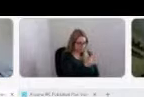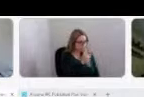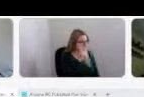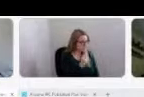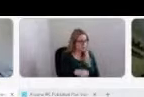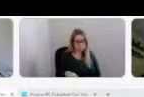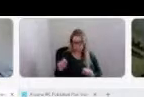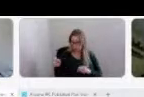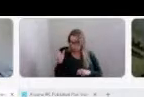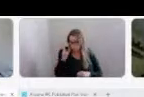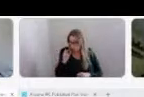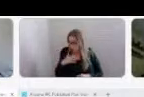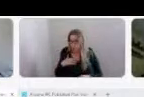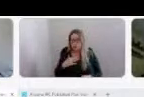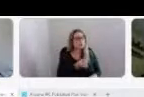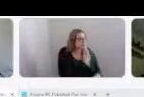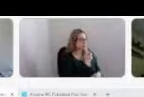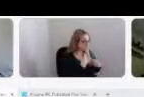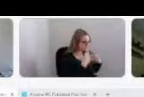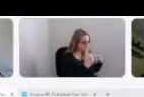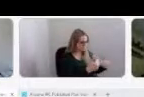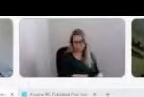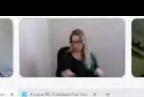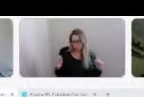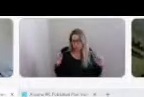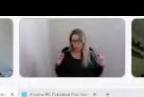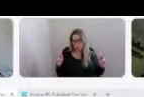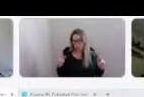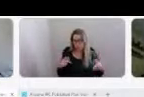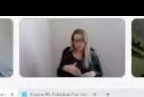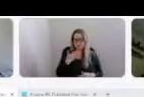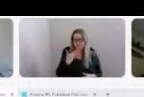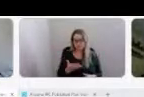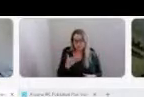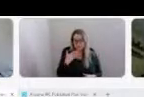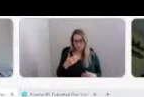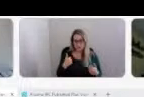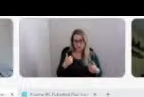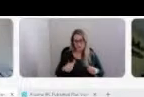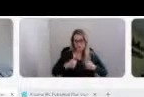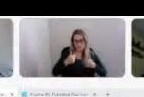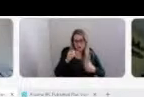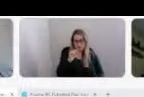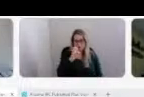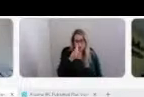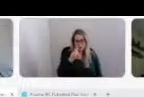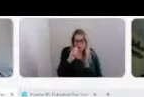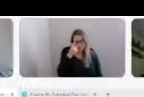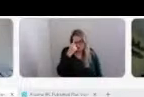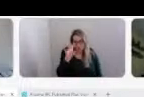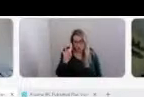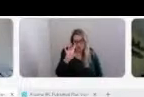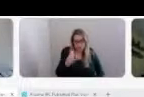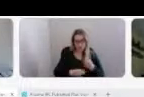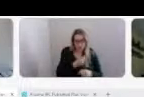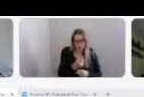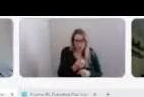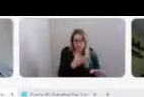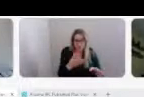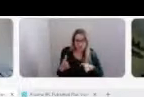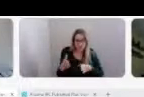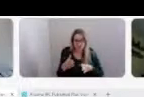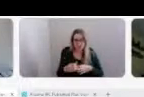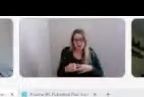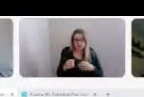yes can you hear me yes please thank you i have lived in sedona for eight years and plan to spend the rest of my